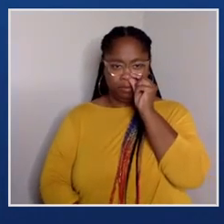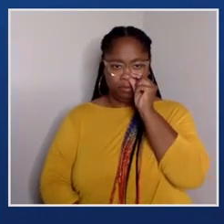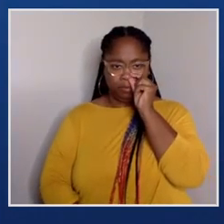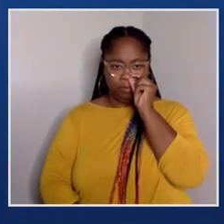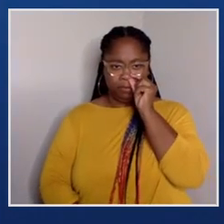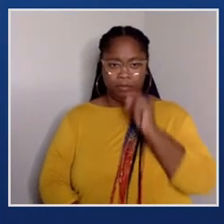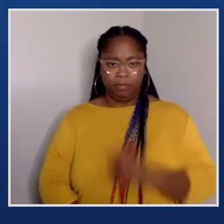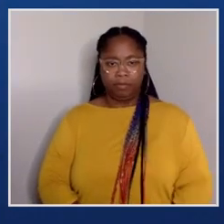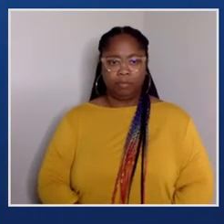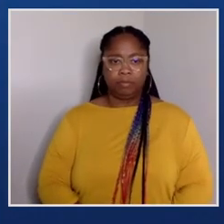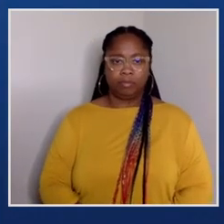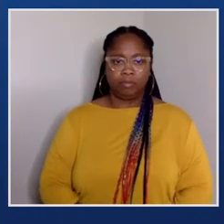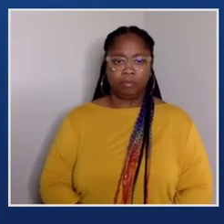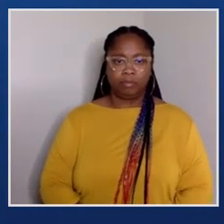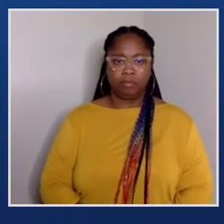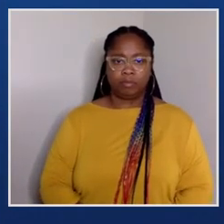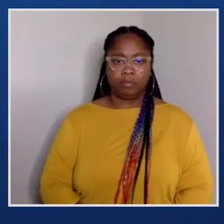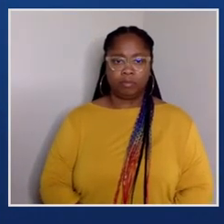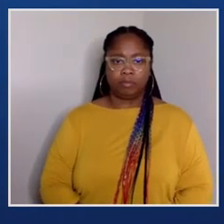and now I'm done.